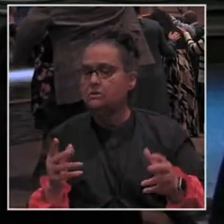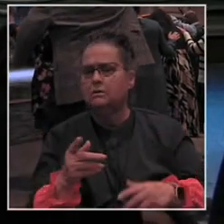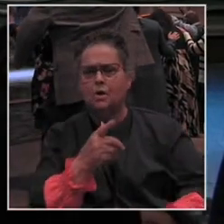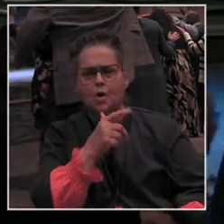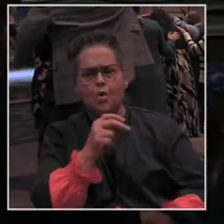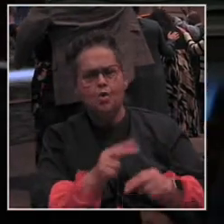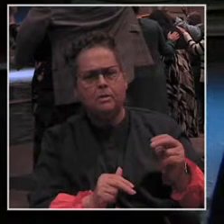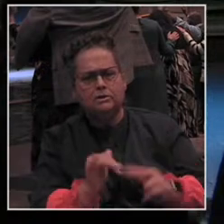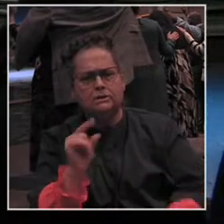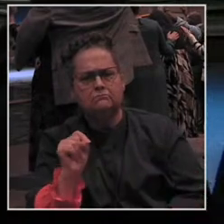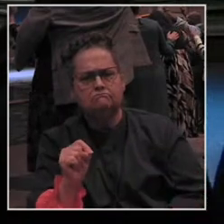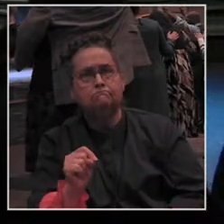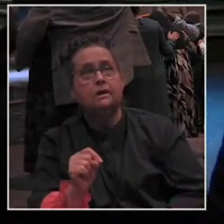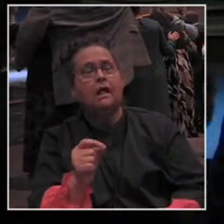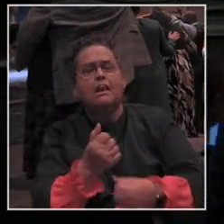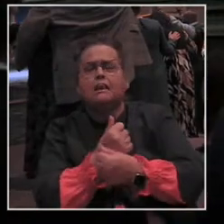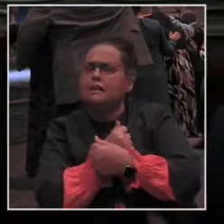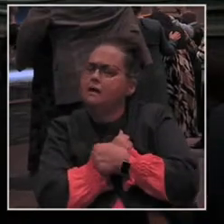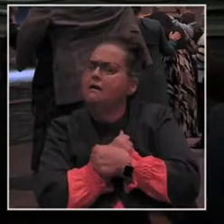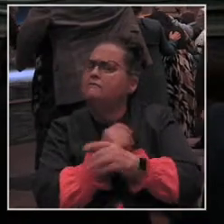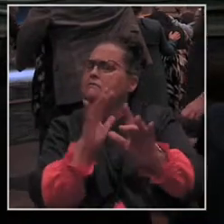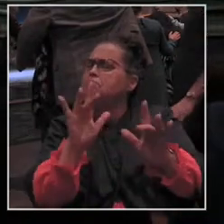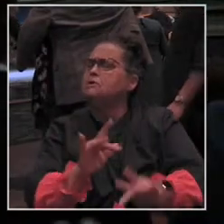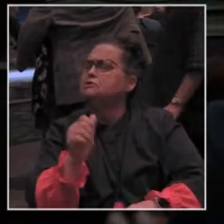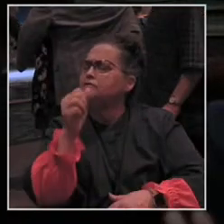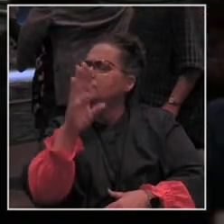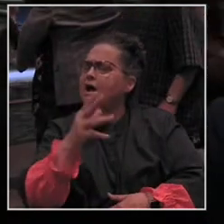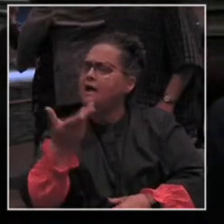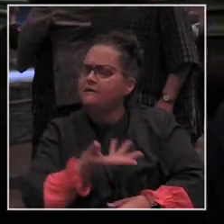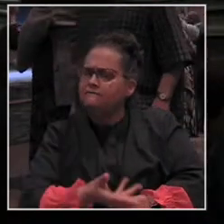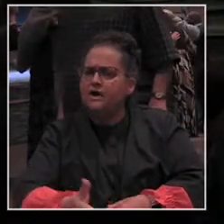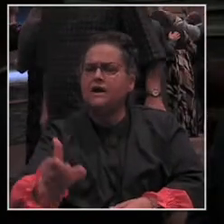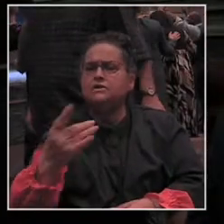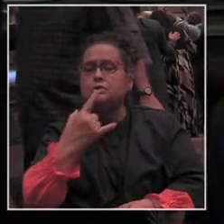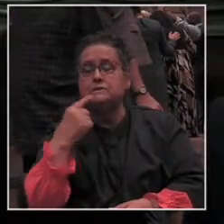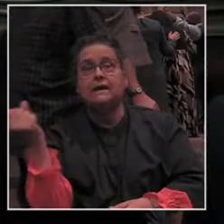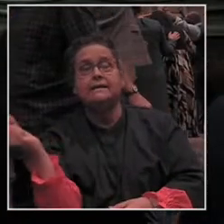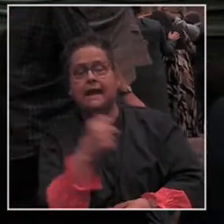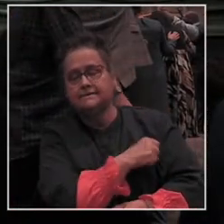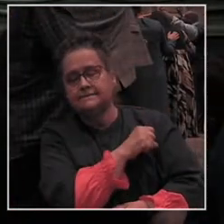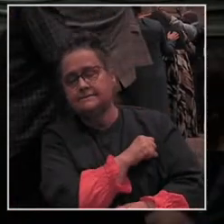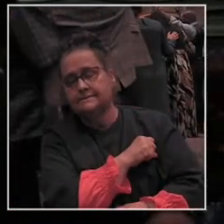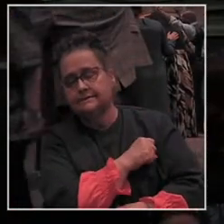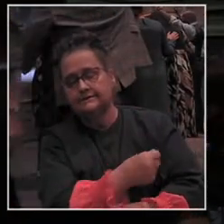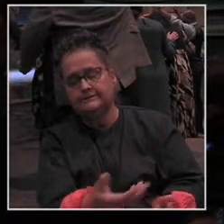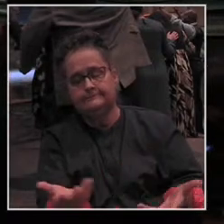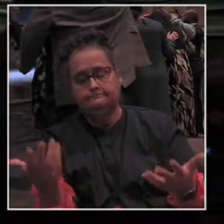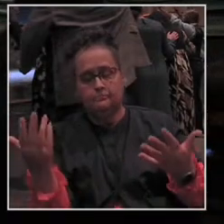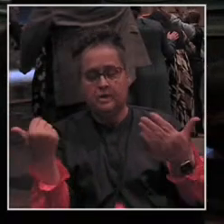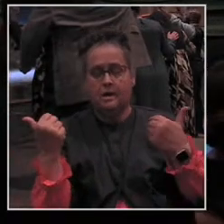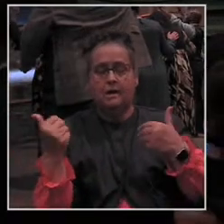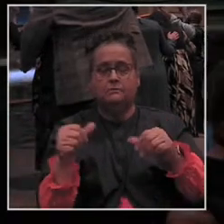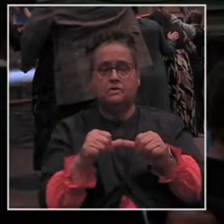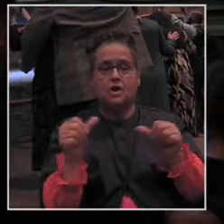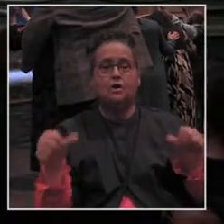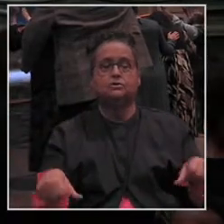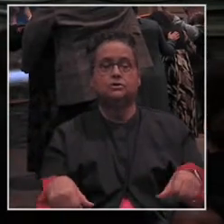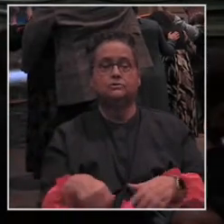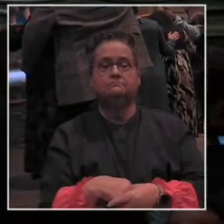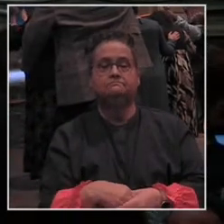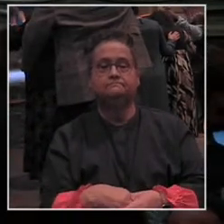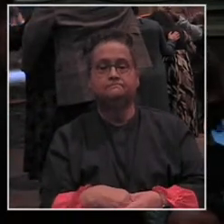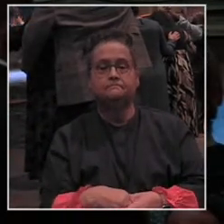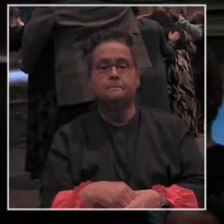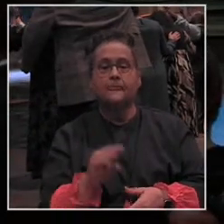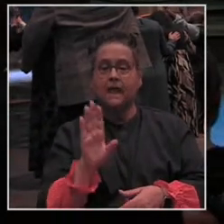and merciful God, and he's inviting you to say yes to it. So won't you come? Won't you come to this altar, put your will